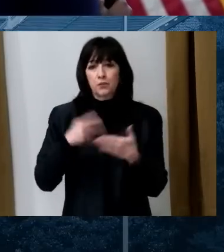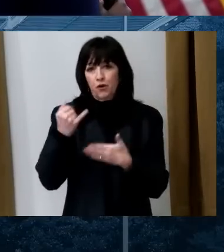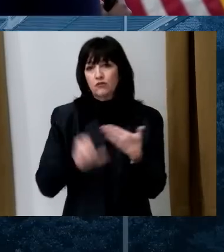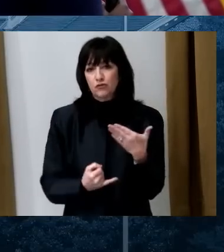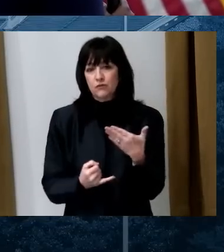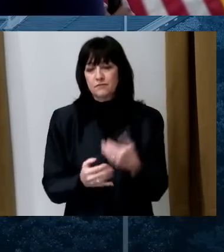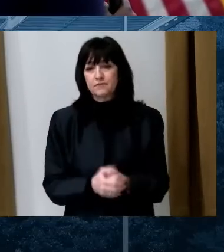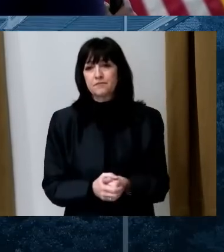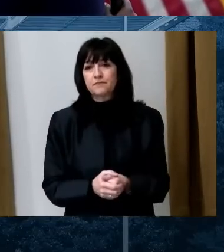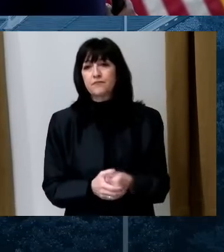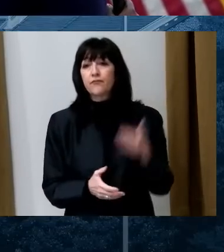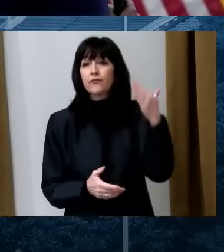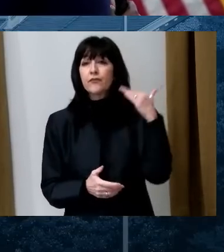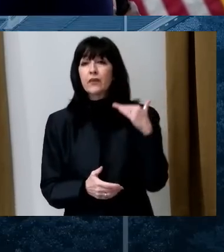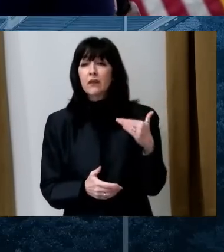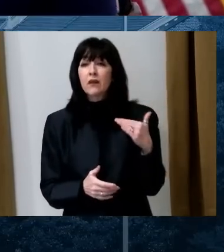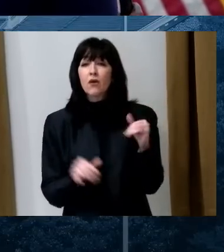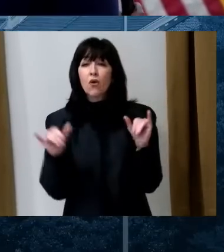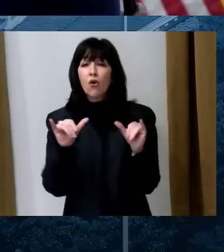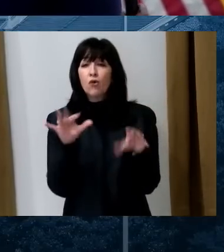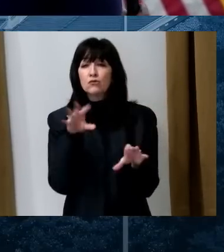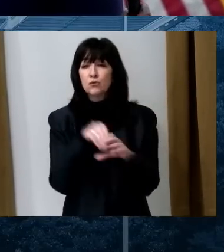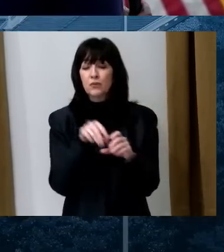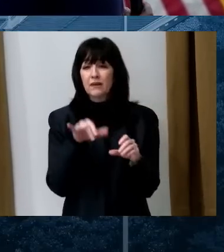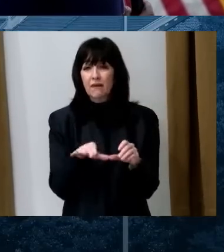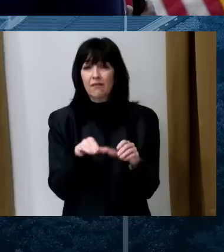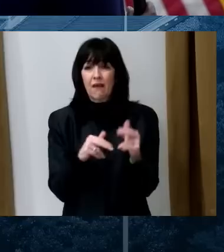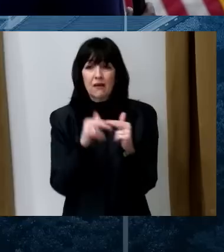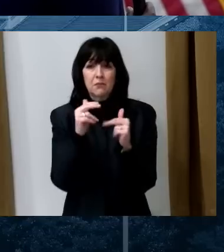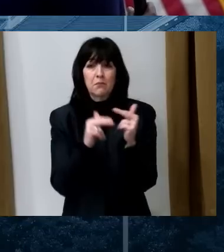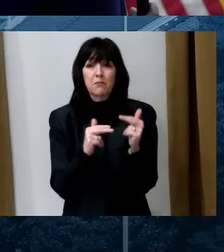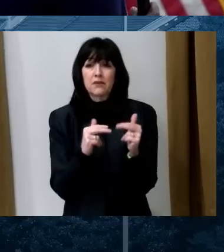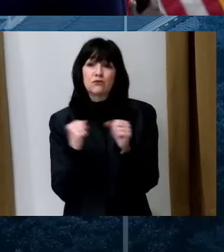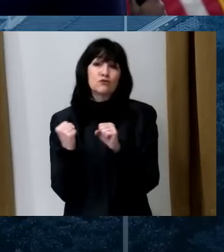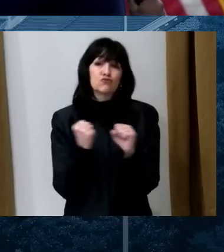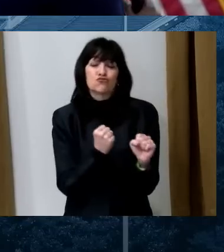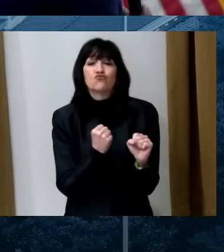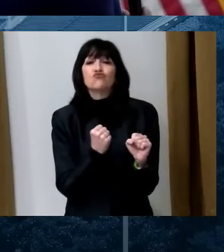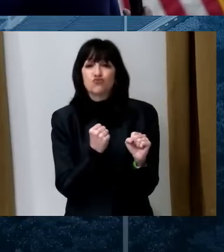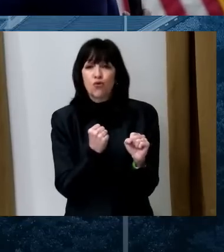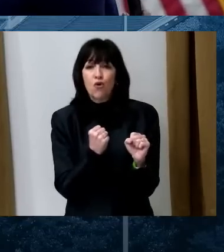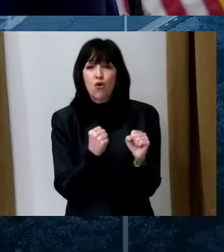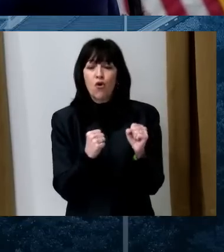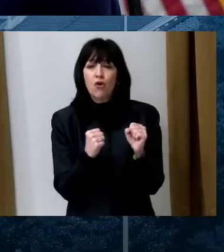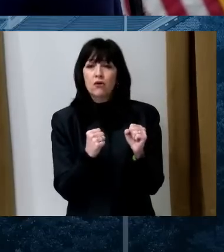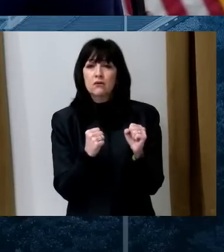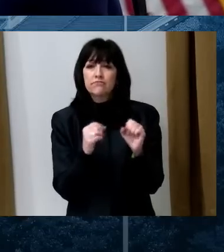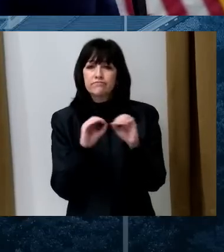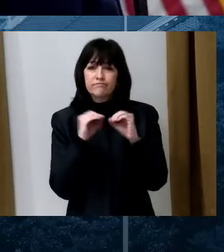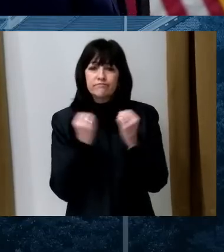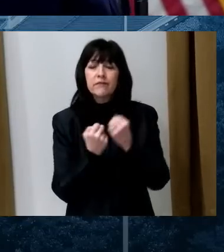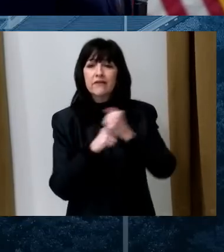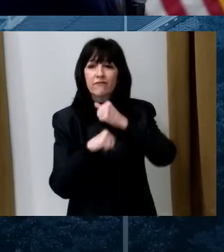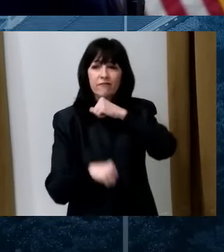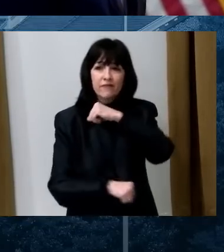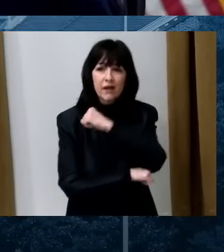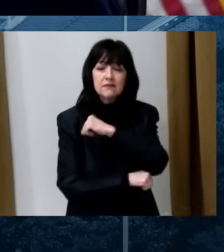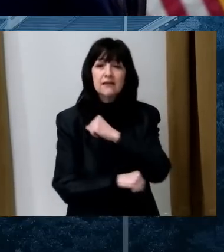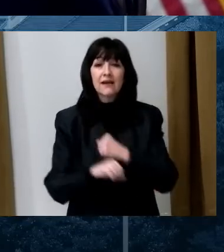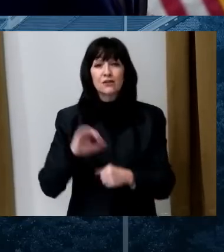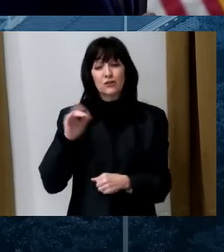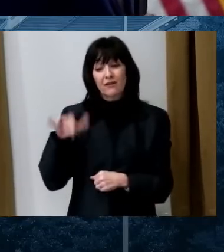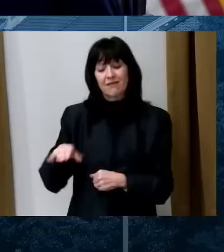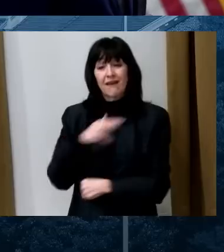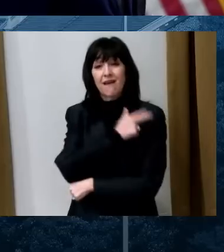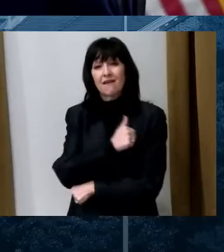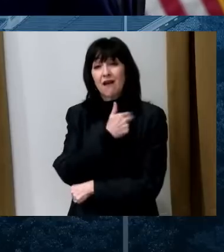And then building strong communities, I'll just mention one project, building strong foundation for our state, the Delaware Hospital for the Chronically Ill down in